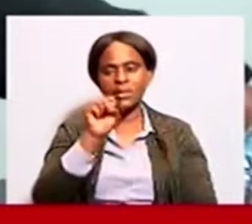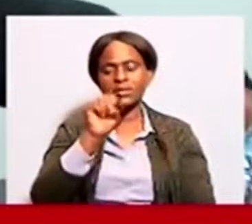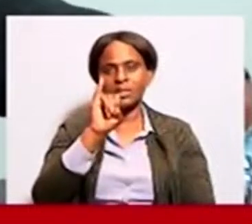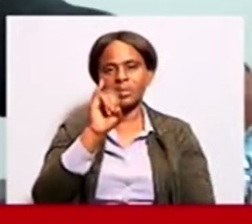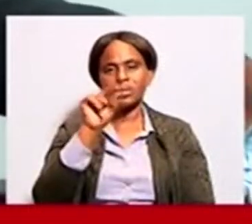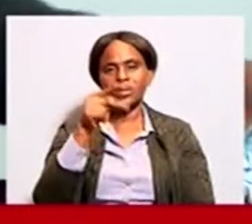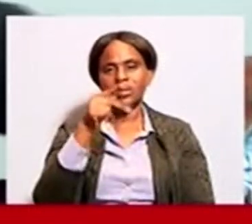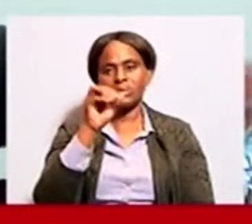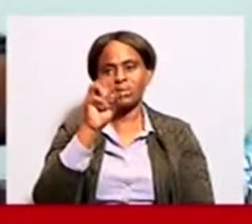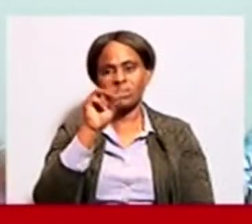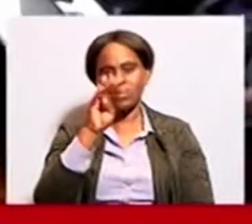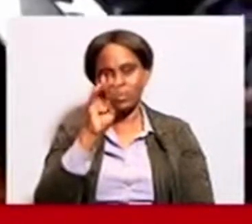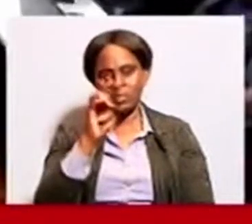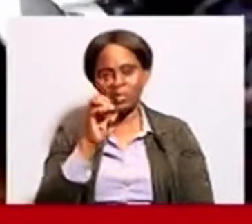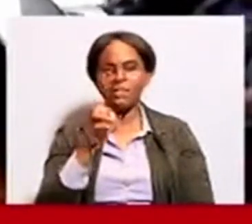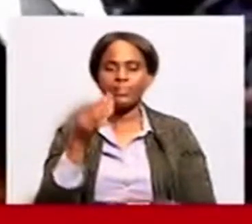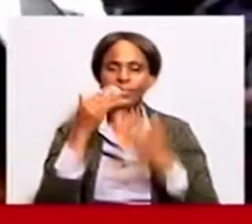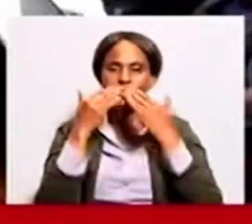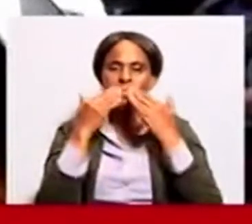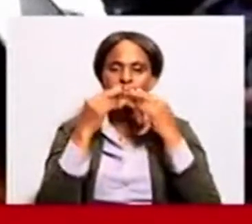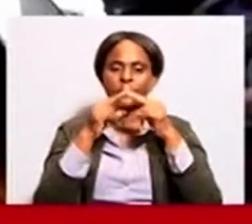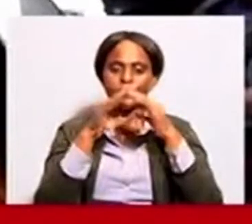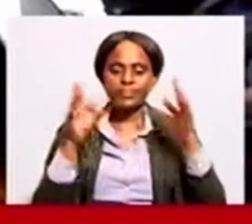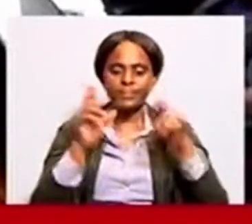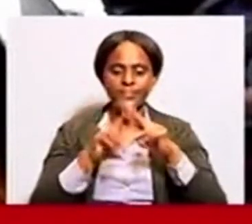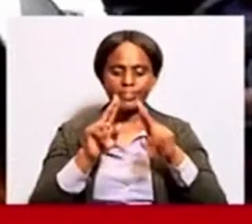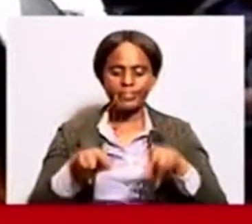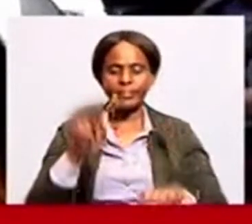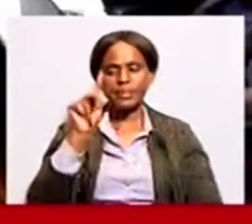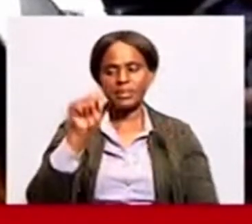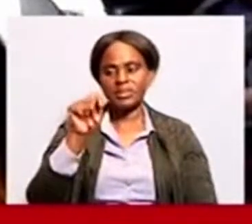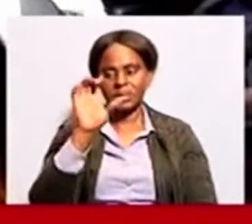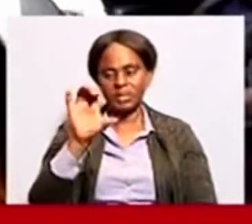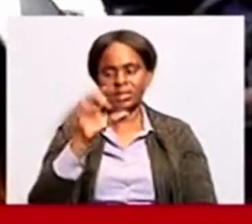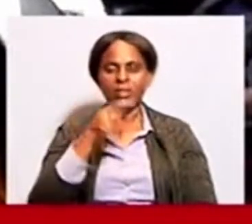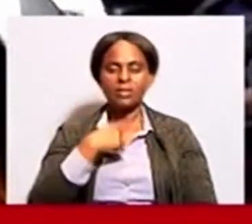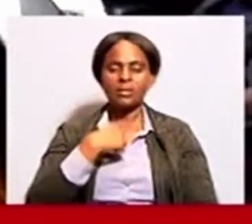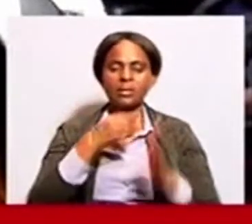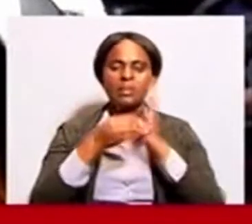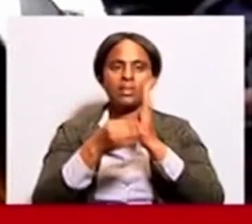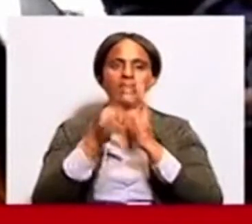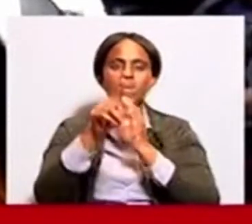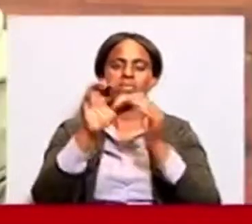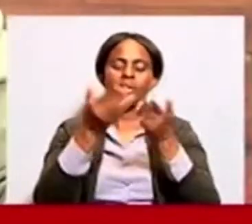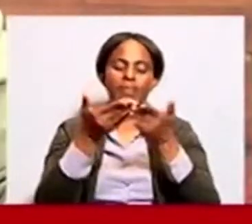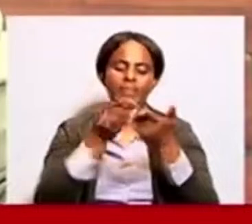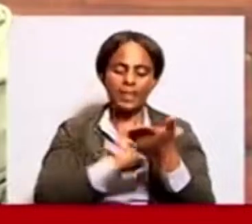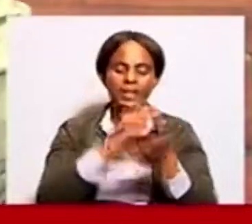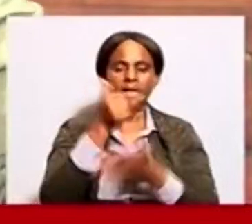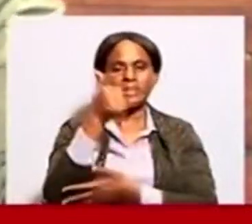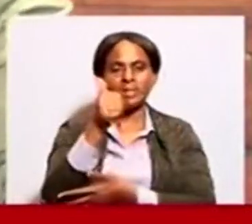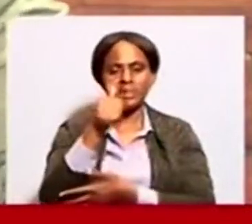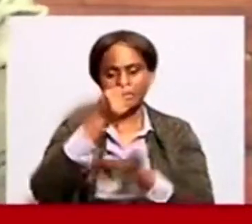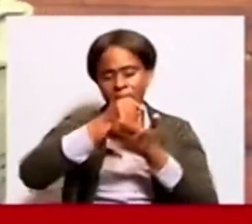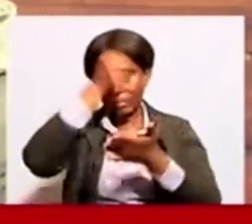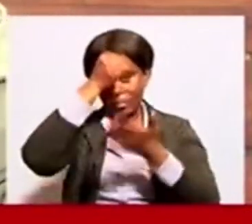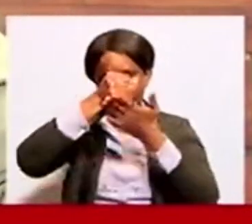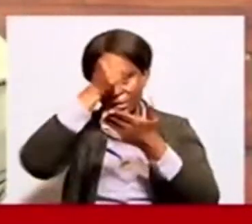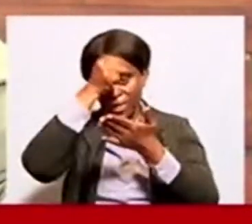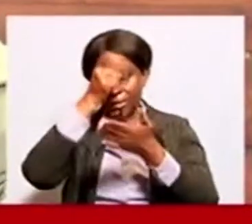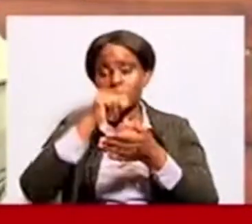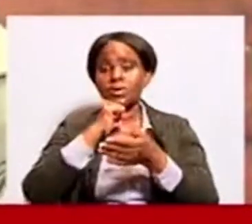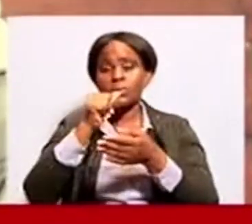Mwanza. Honorable Mwene. Thank you so much, Chair. TC, I would like to lead you to page 10. Students